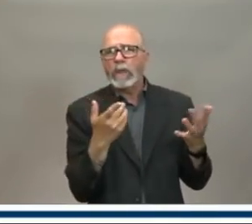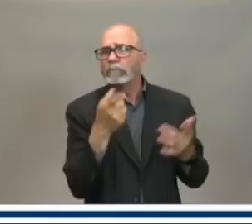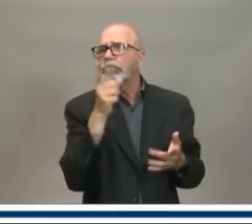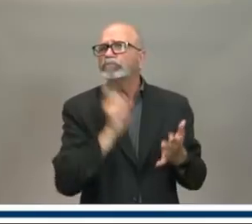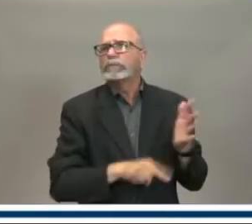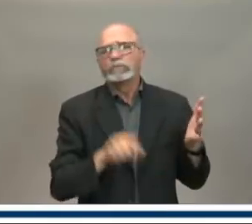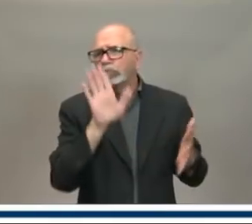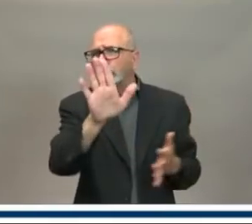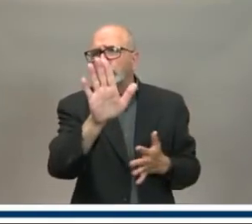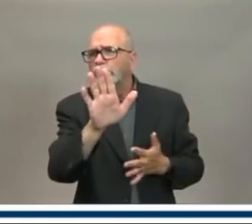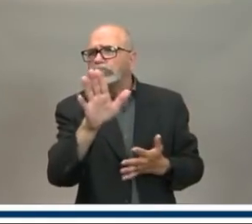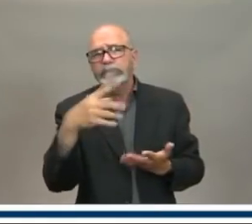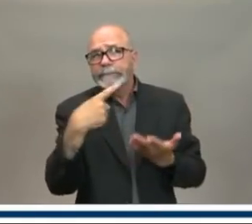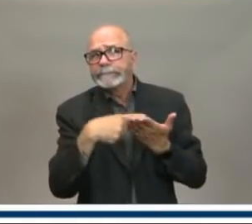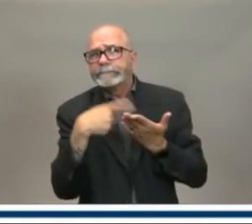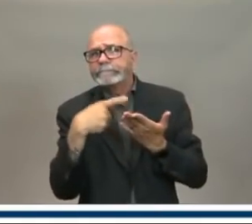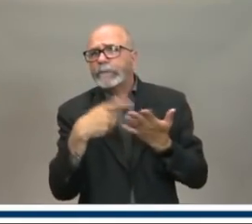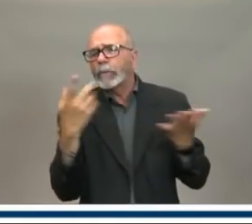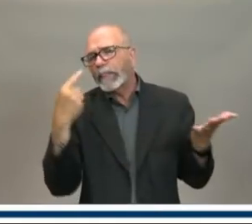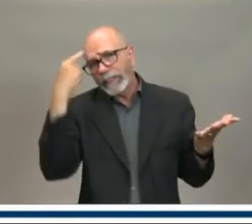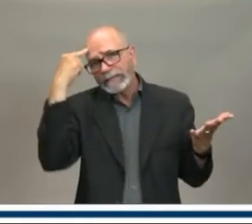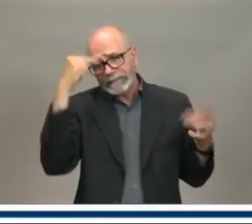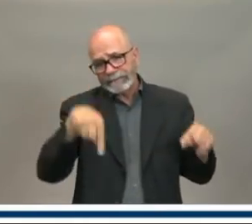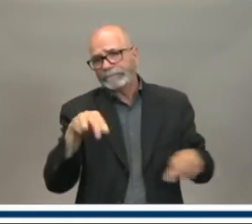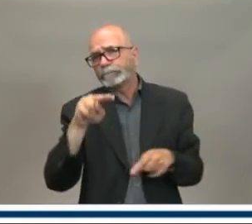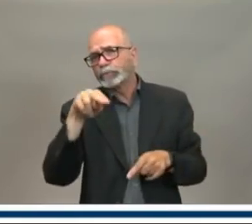your colleagues when it comes to those type of issues.